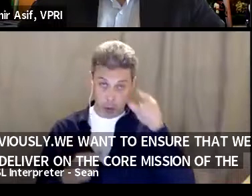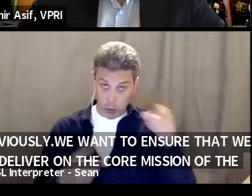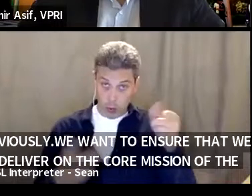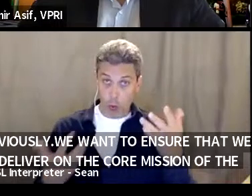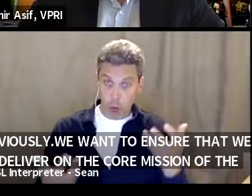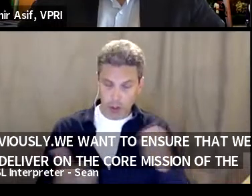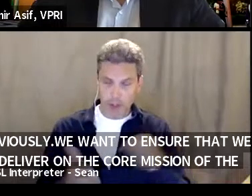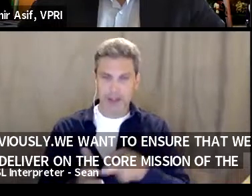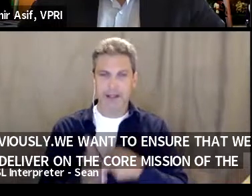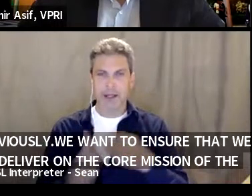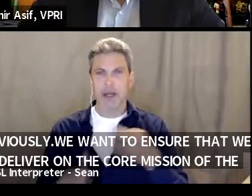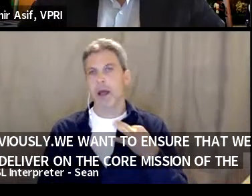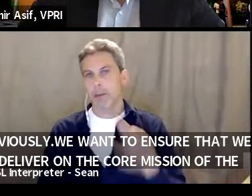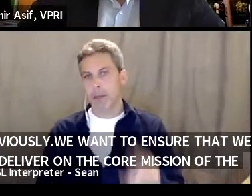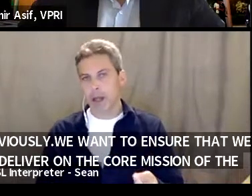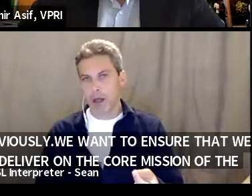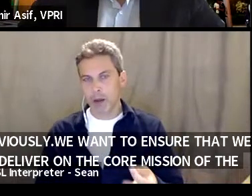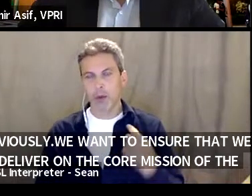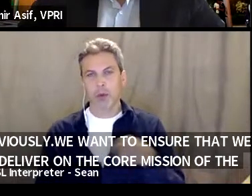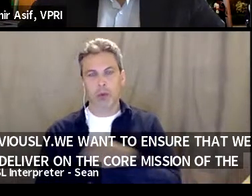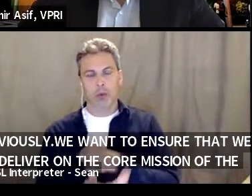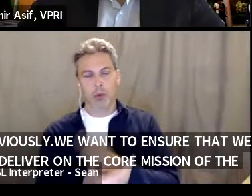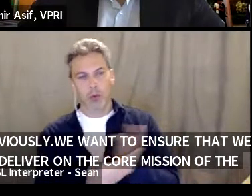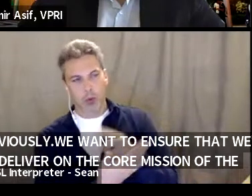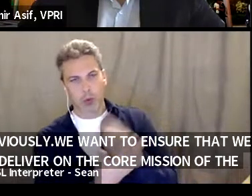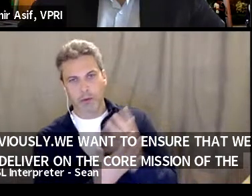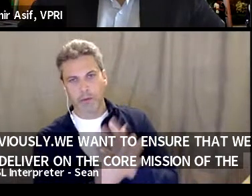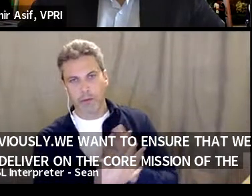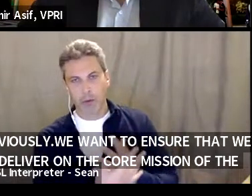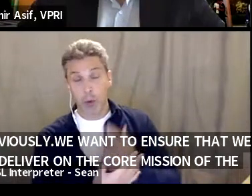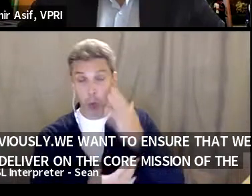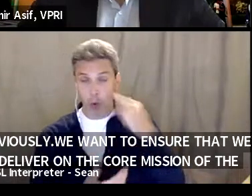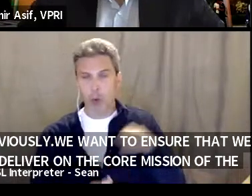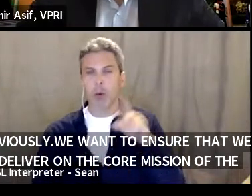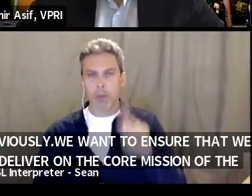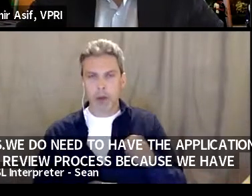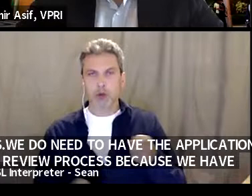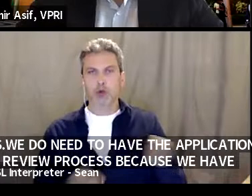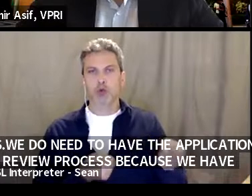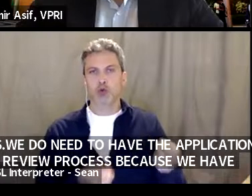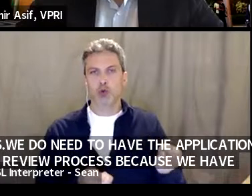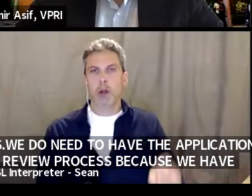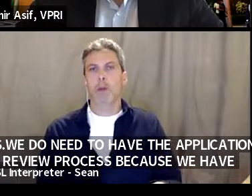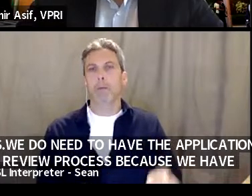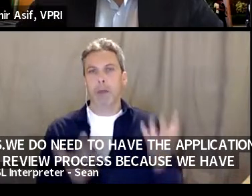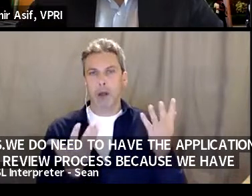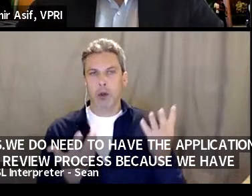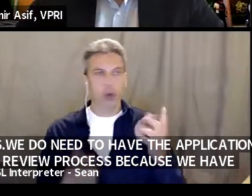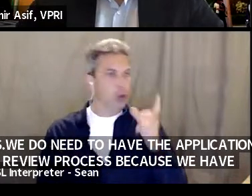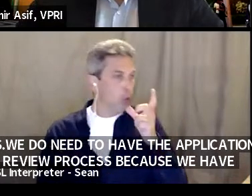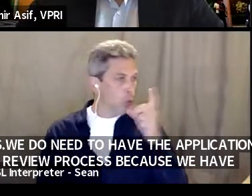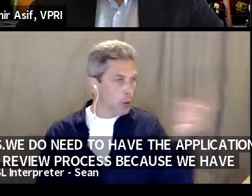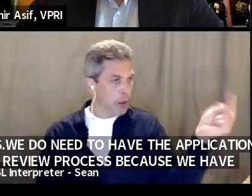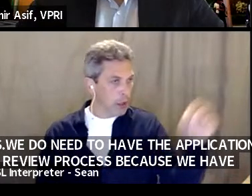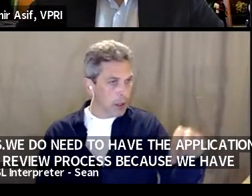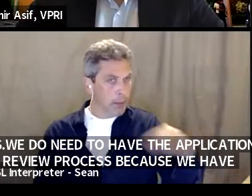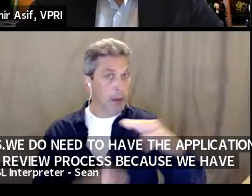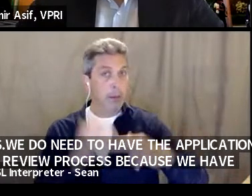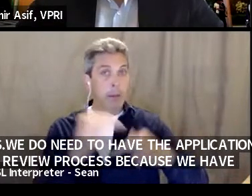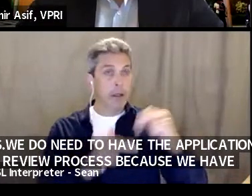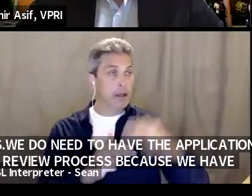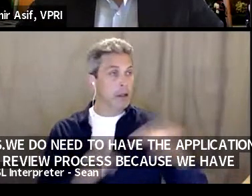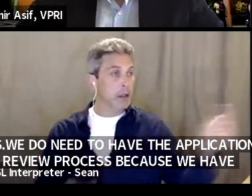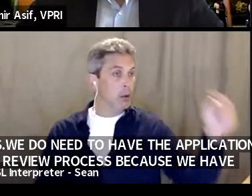review process because we have to manage the numbers. We have to know who's coming, what building they need access